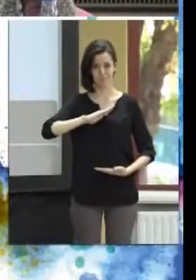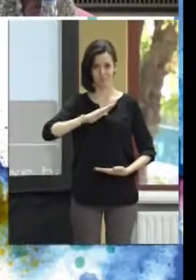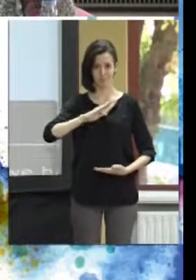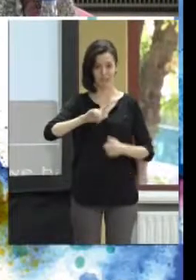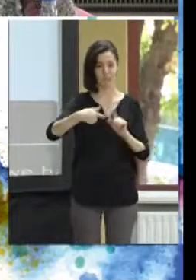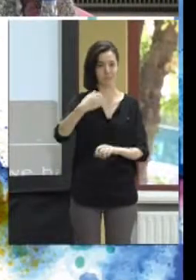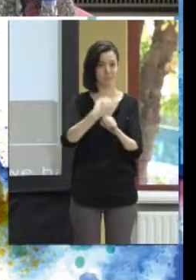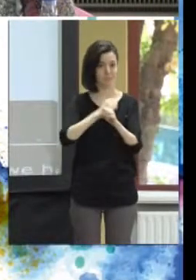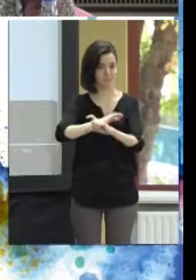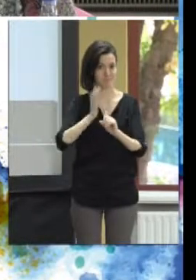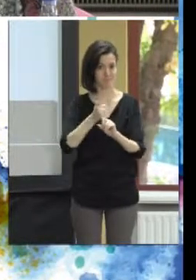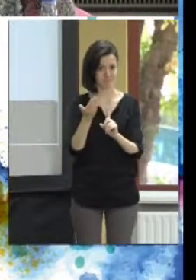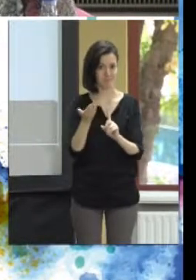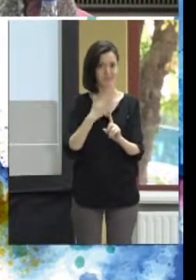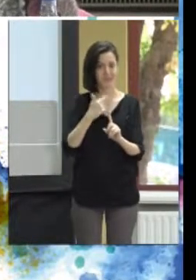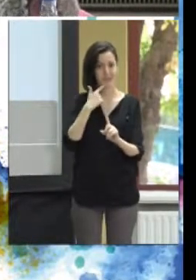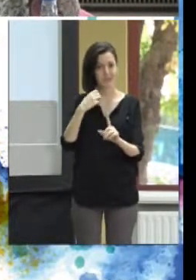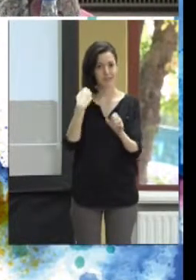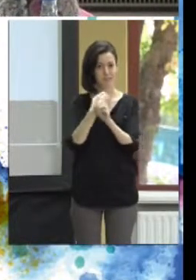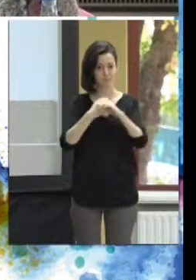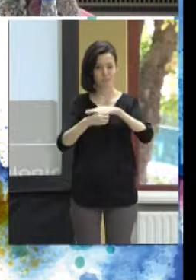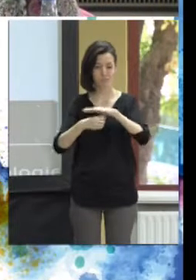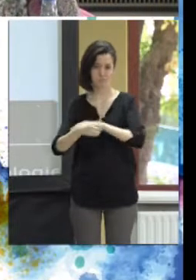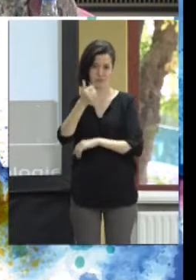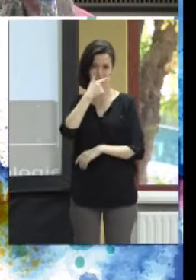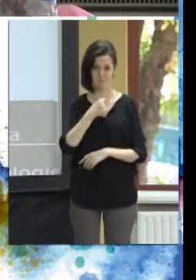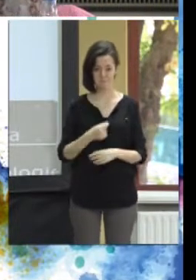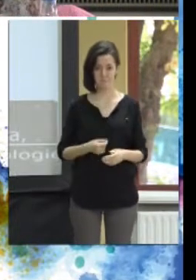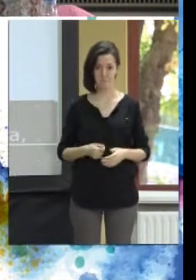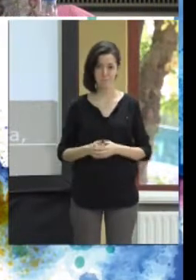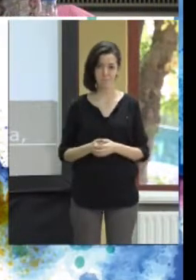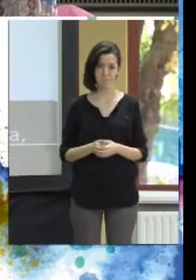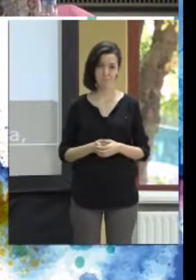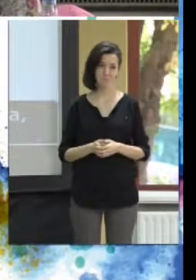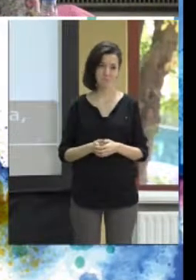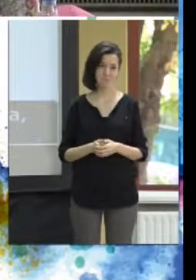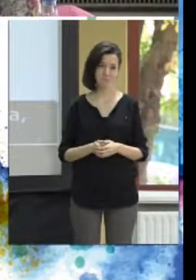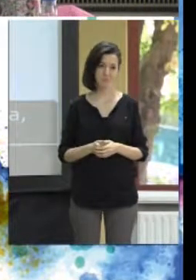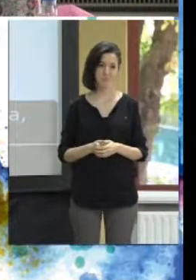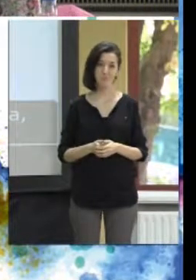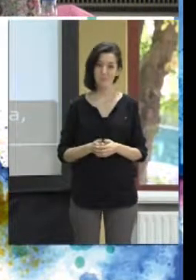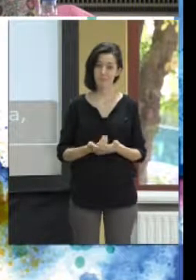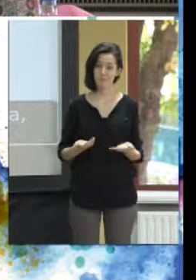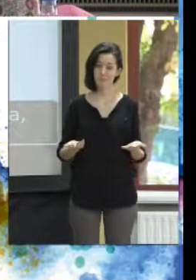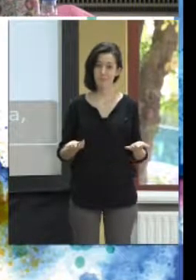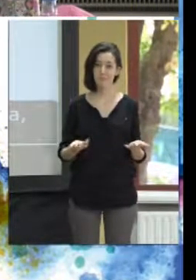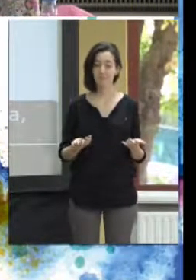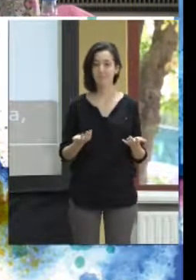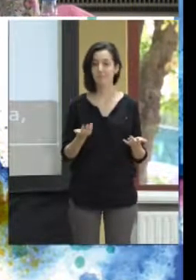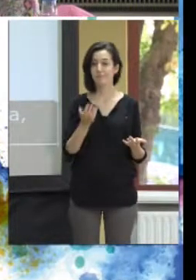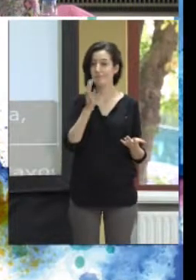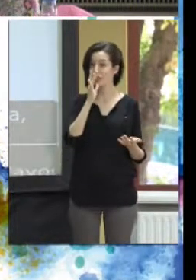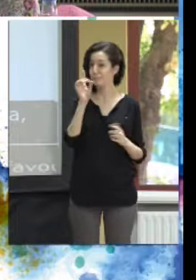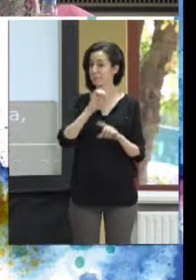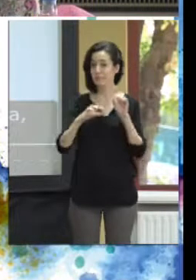technologies, we will allow them to find a job, and then we favor job and employment. So there are many,